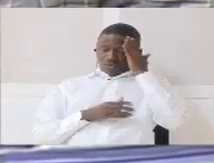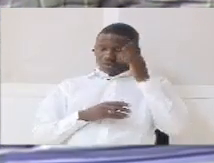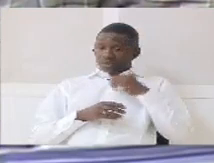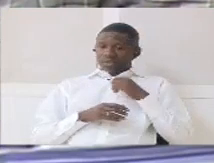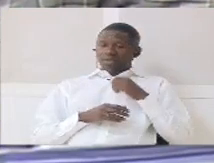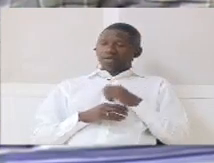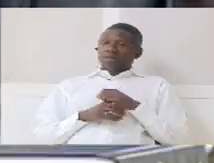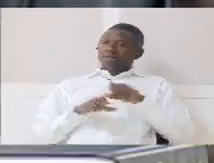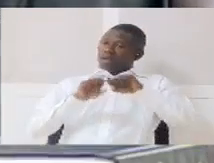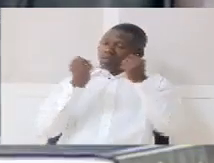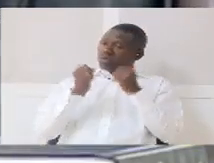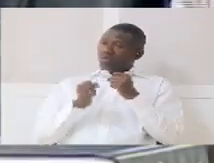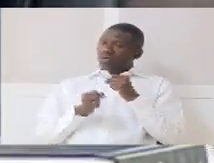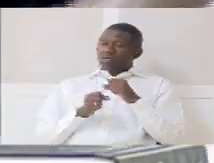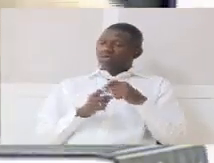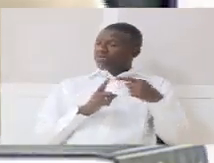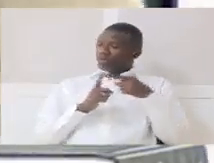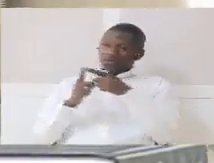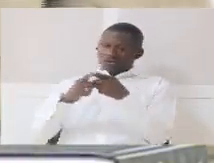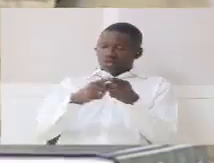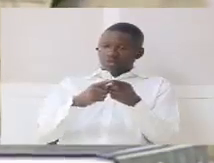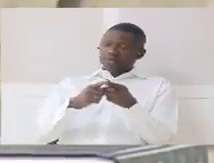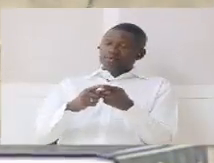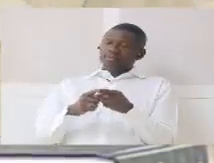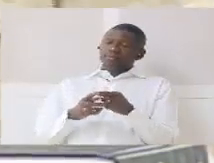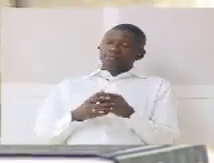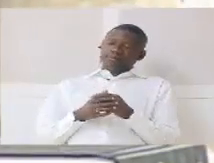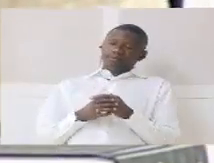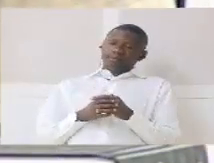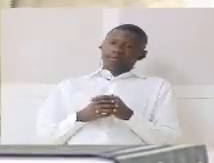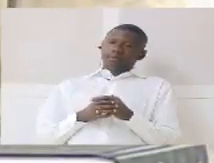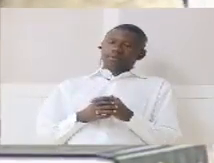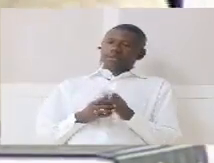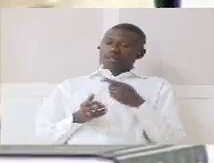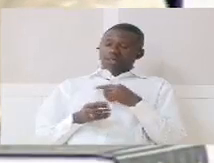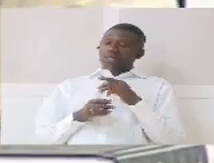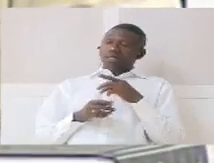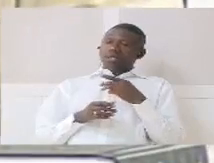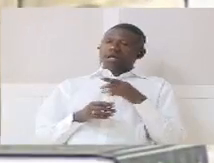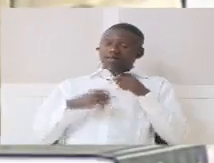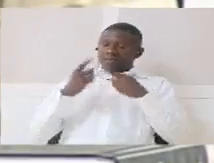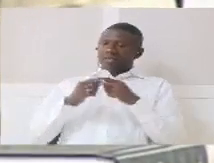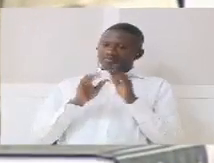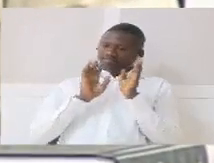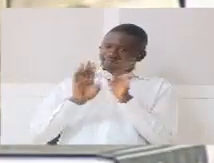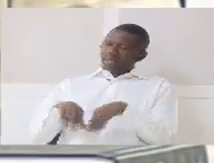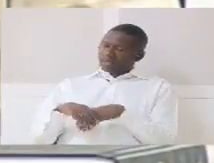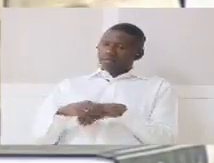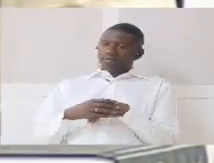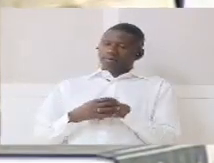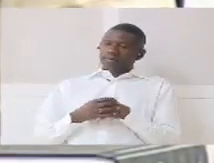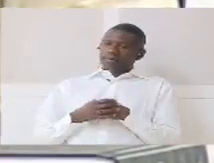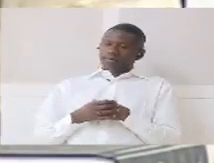case die? Of course. Okay. So Serious Crime, you need to call. You know, you mean for